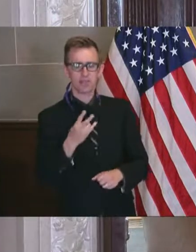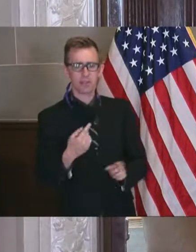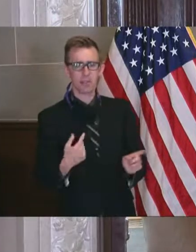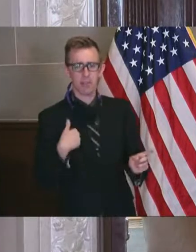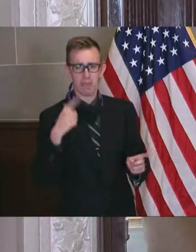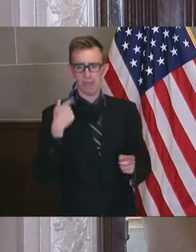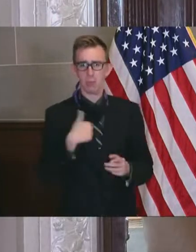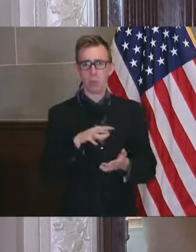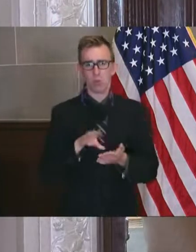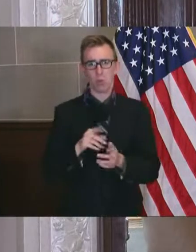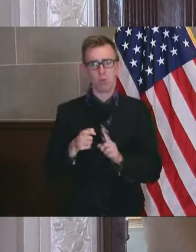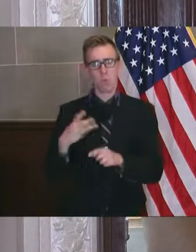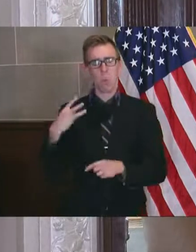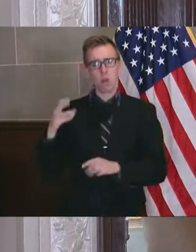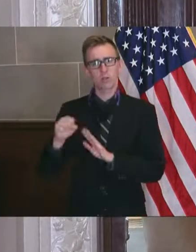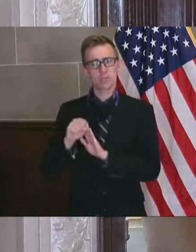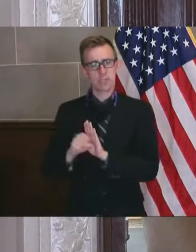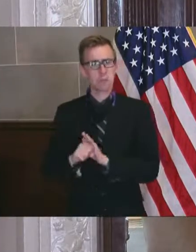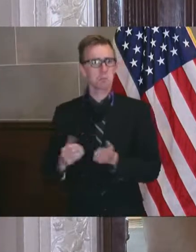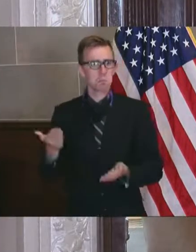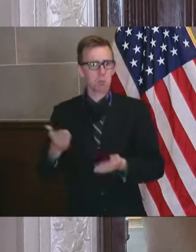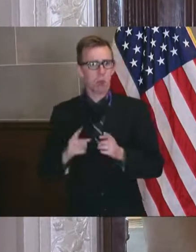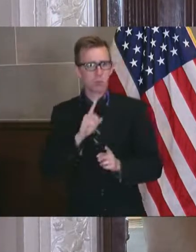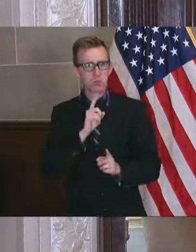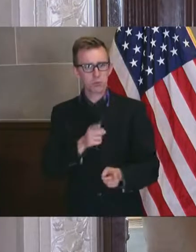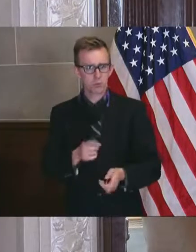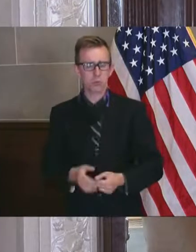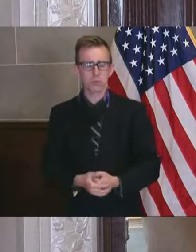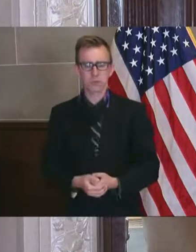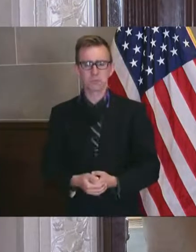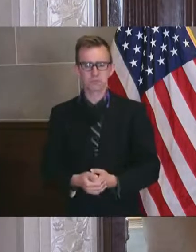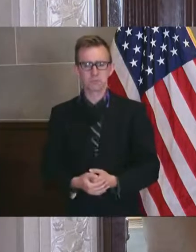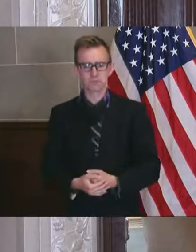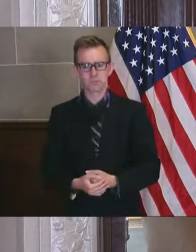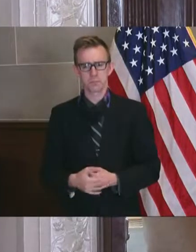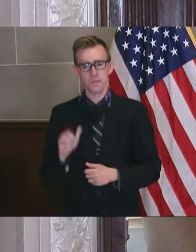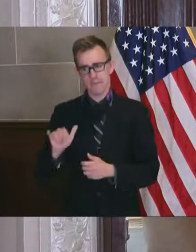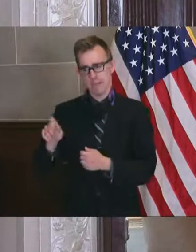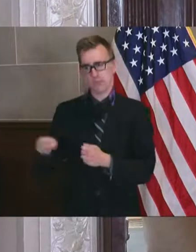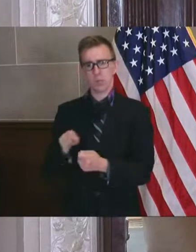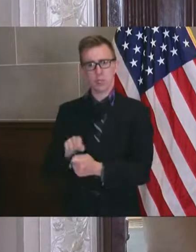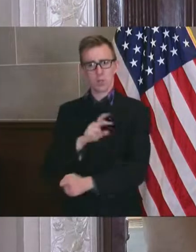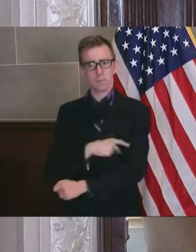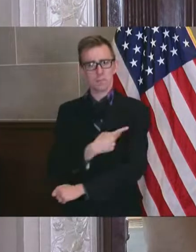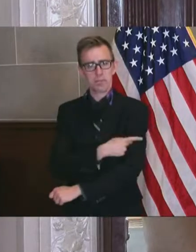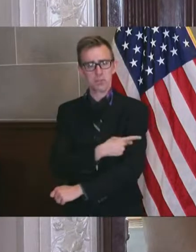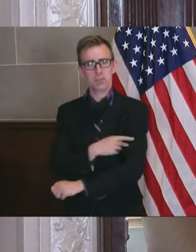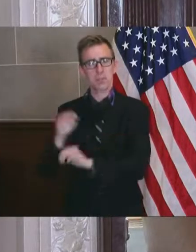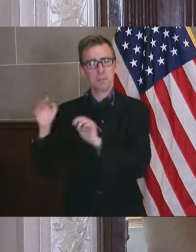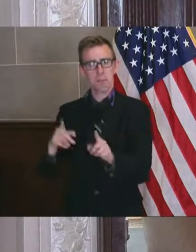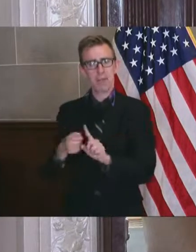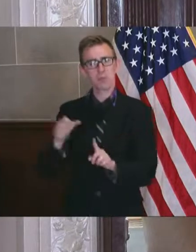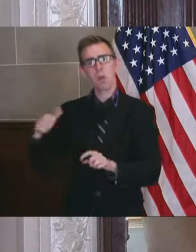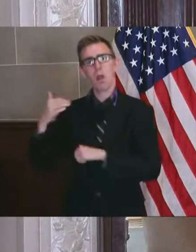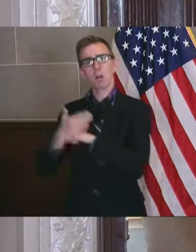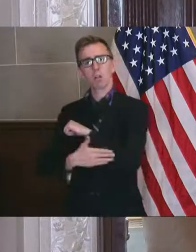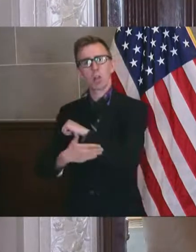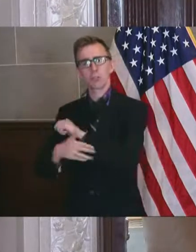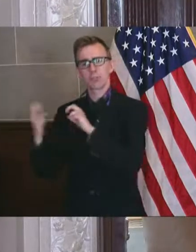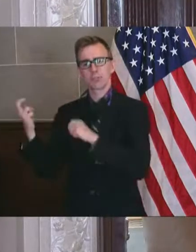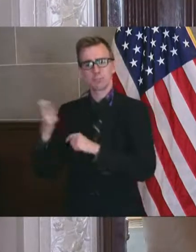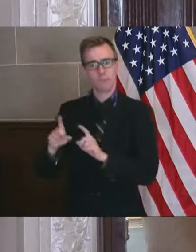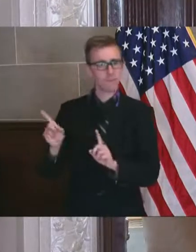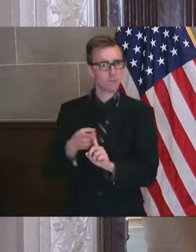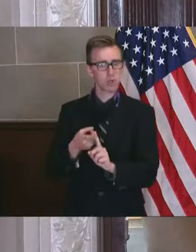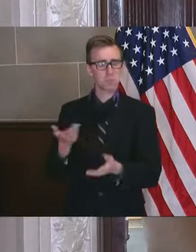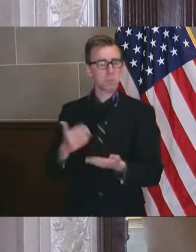we learned from Washington State that's probably true. I don't think that particular patient who came back from overseas was maybe the first